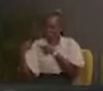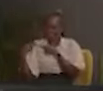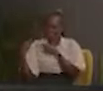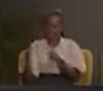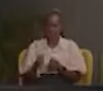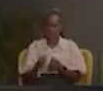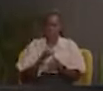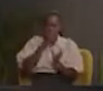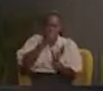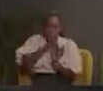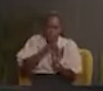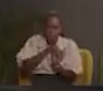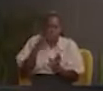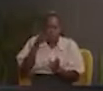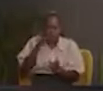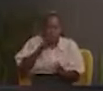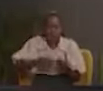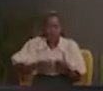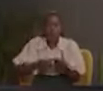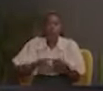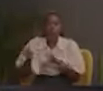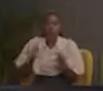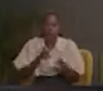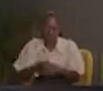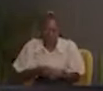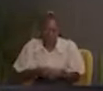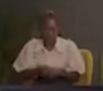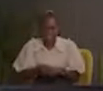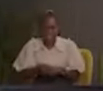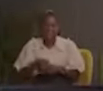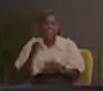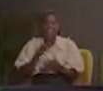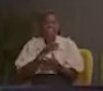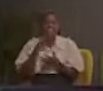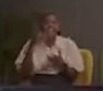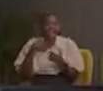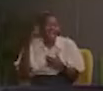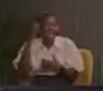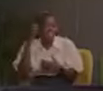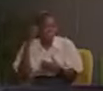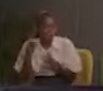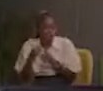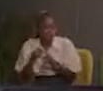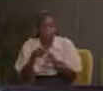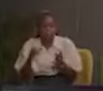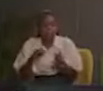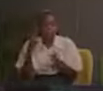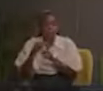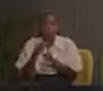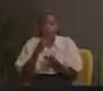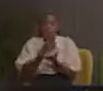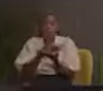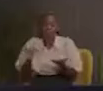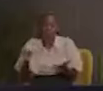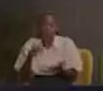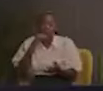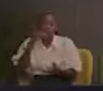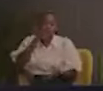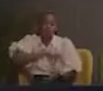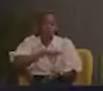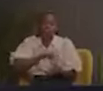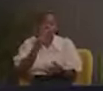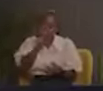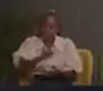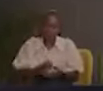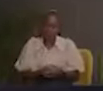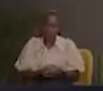responsibility component to faith. They heard the word just like we did, but the word did not profit them, not being mixed with faith. In fact, the